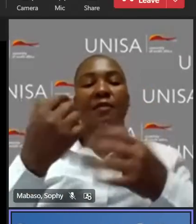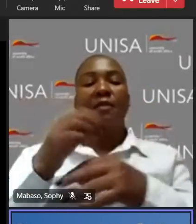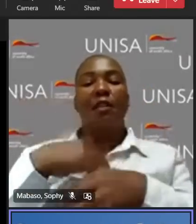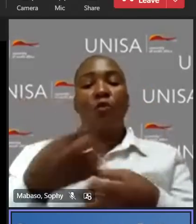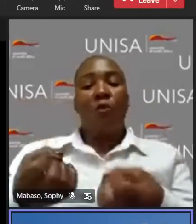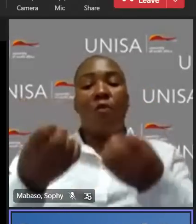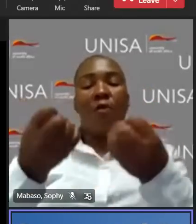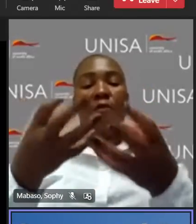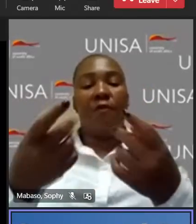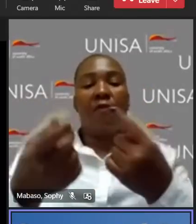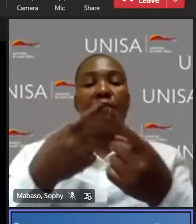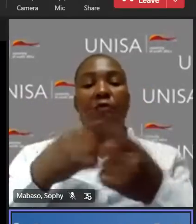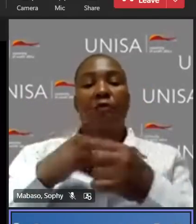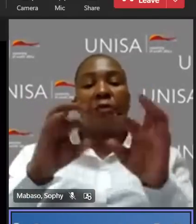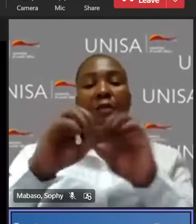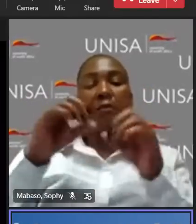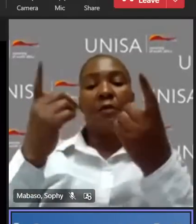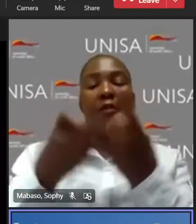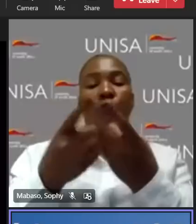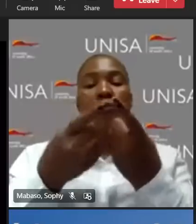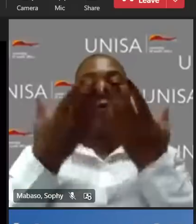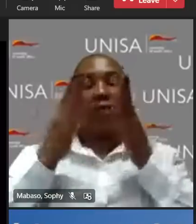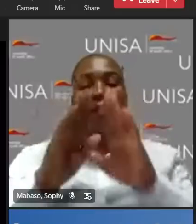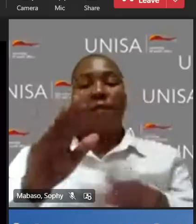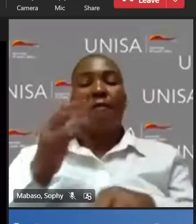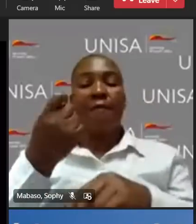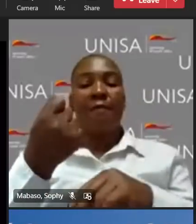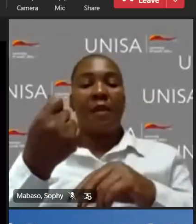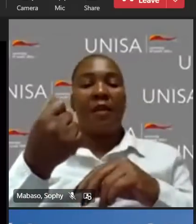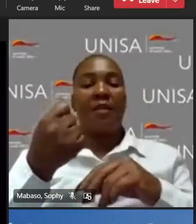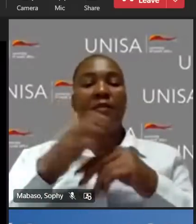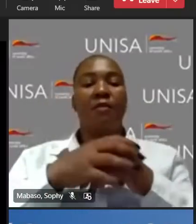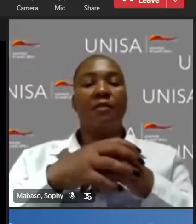from the Directorate of Student Funding.